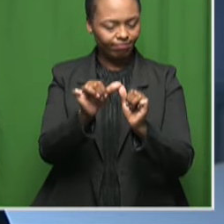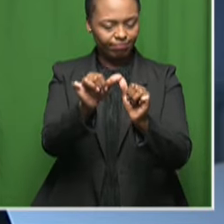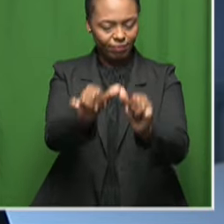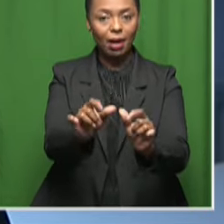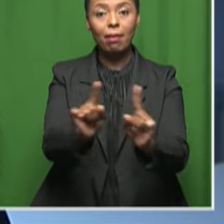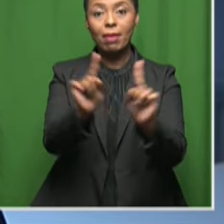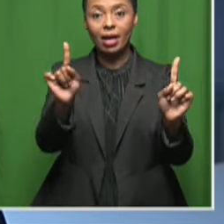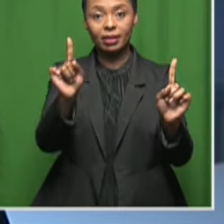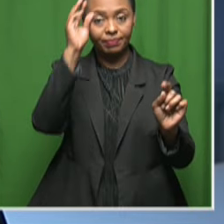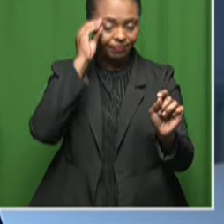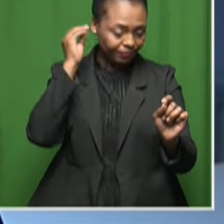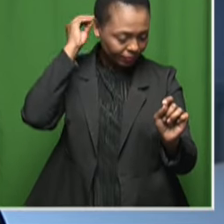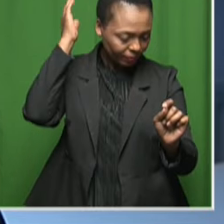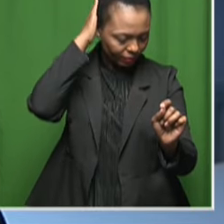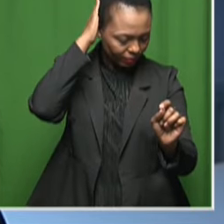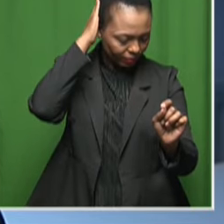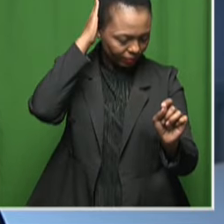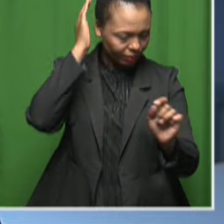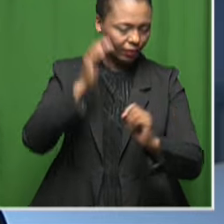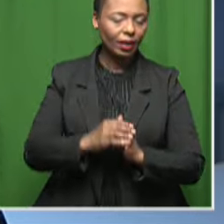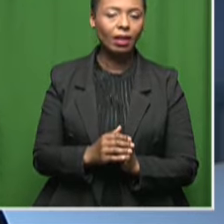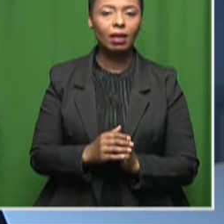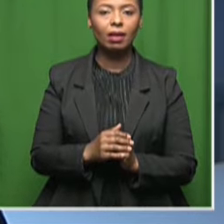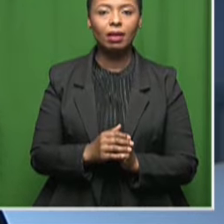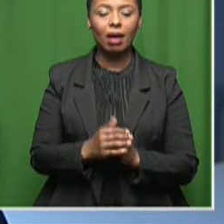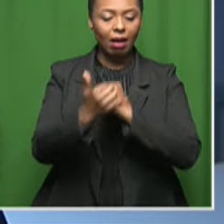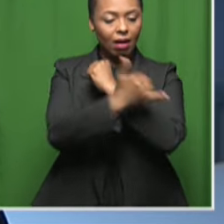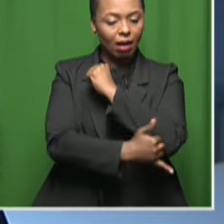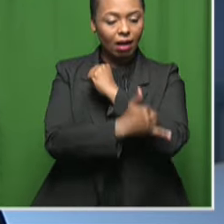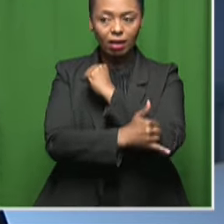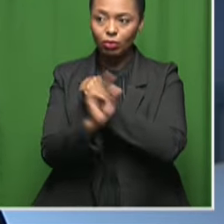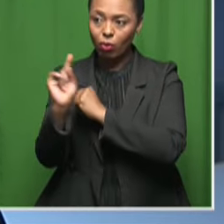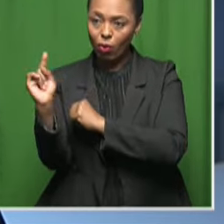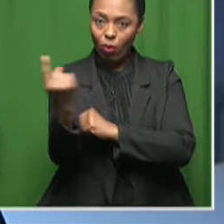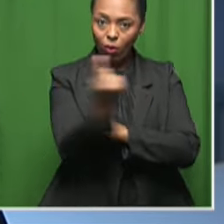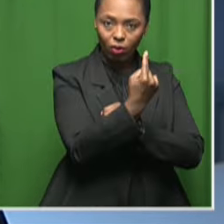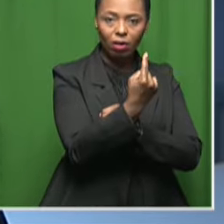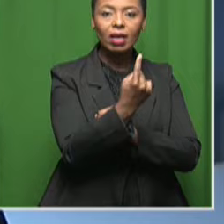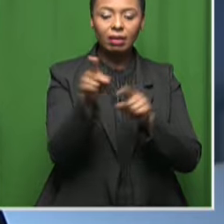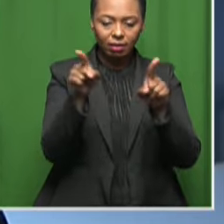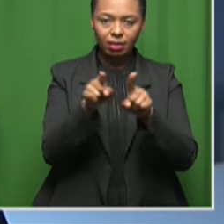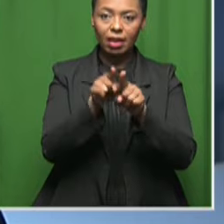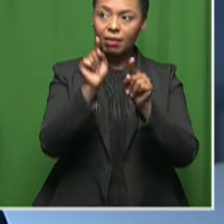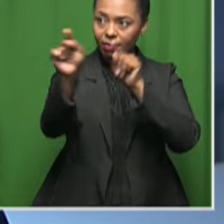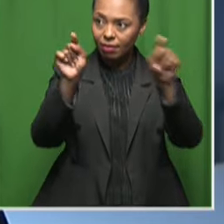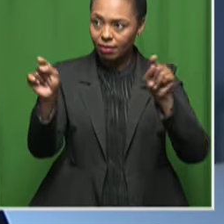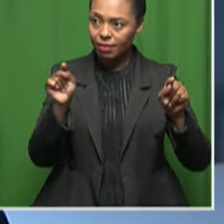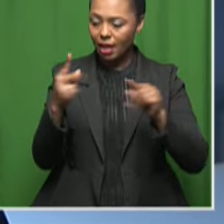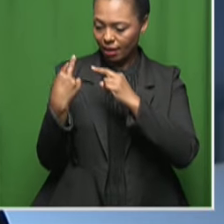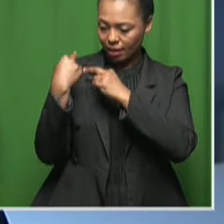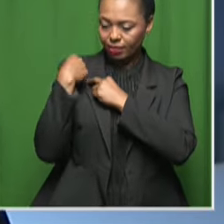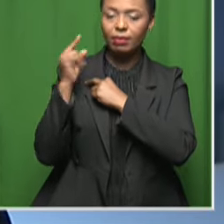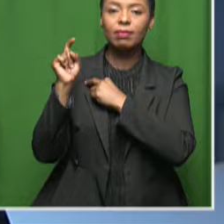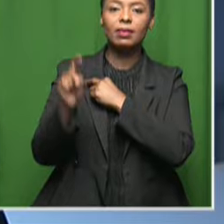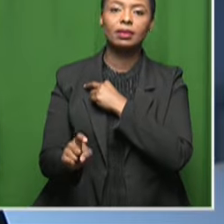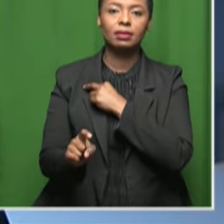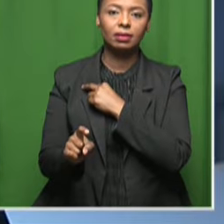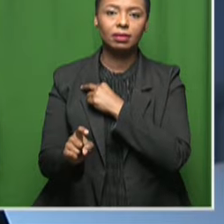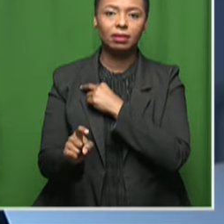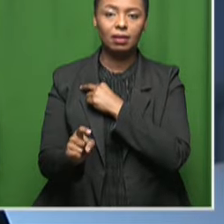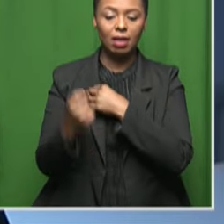but all our sovereigns, all our countries have a responsibility to make sure that we adopt